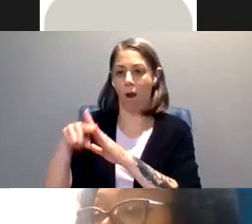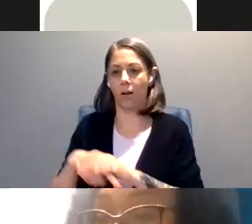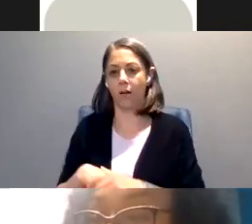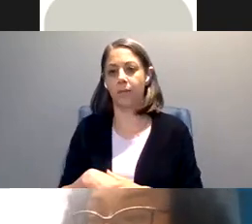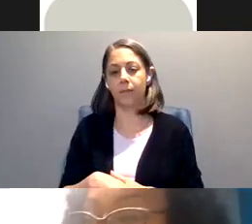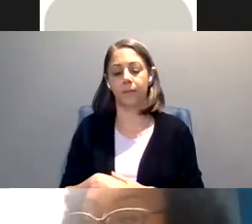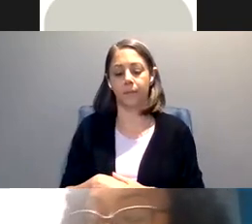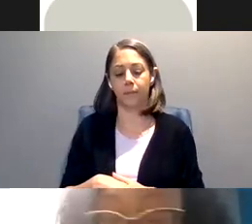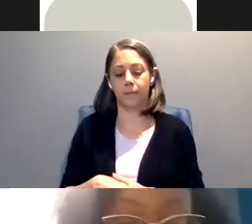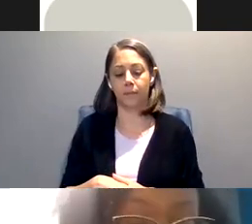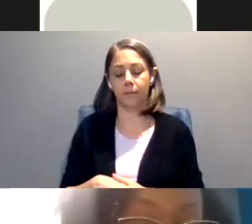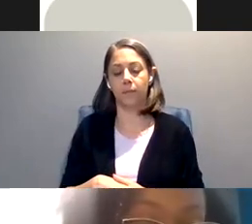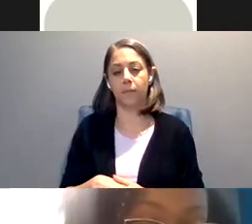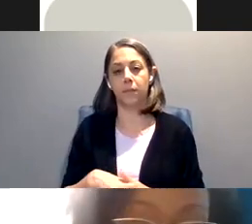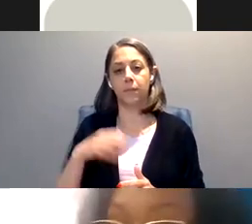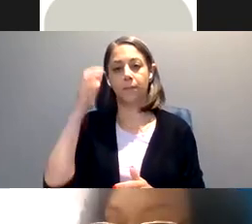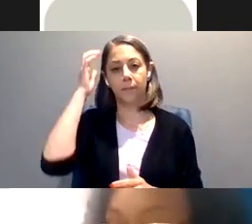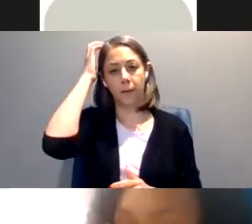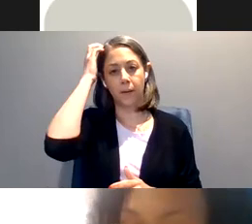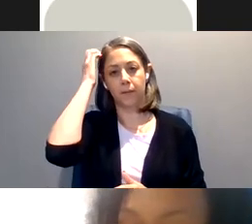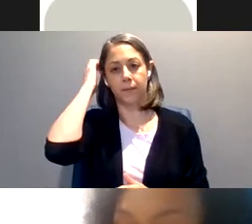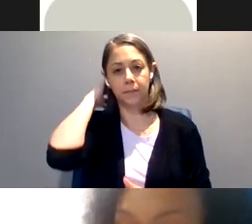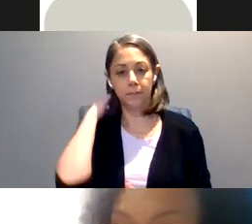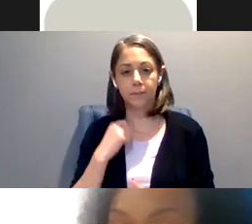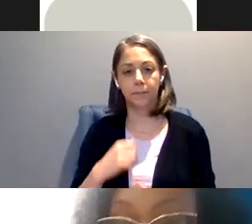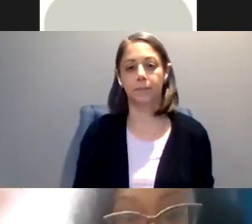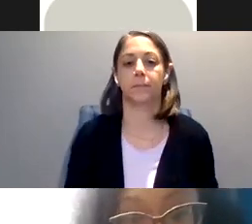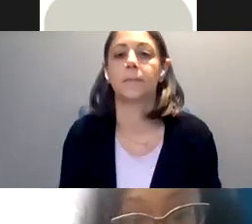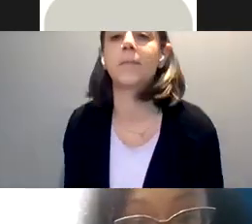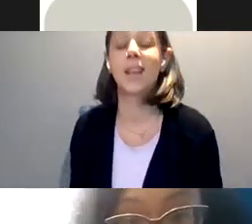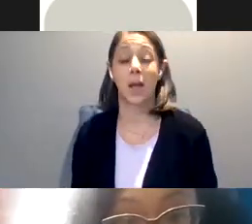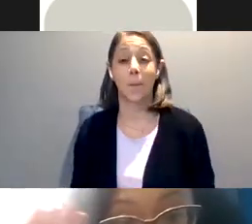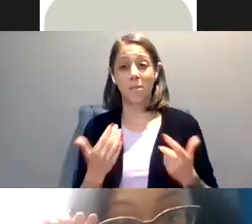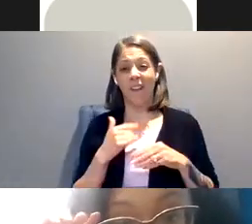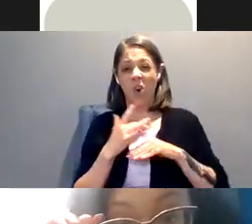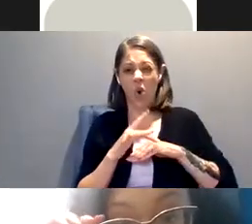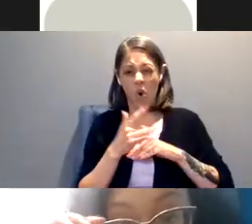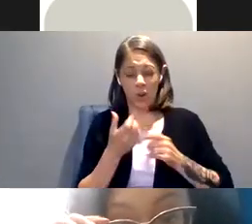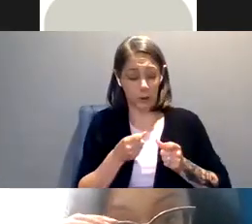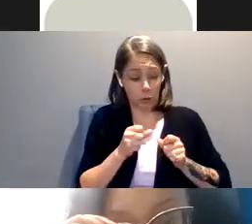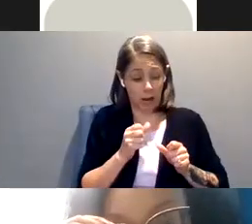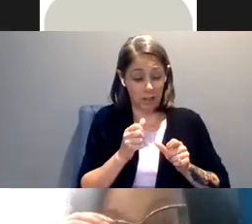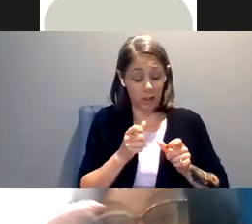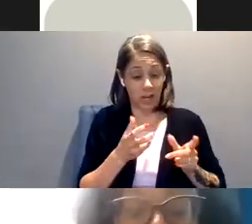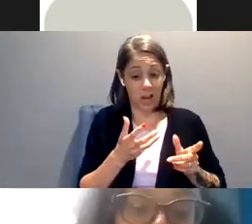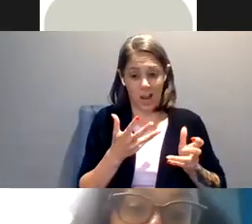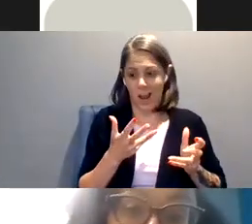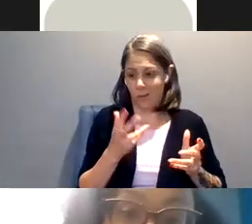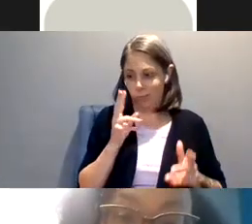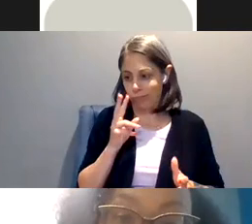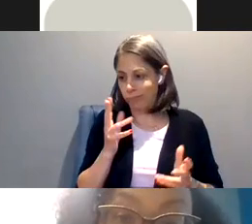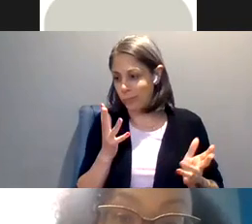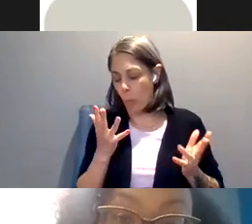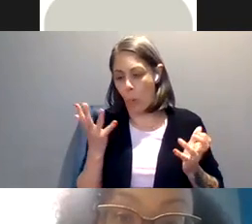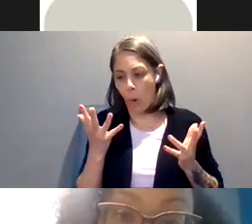about, maybe here's your kind of early stage strategy. Here's where we want to go in the future. How do we